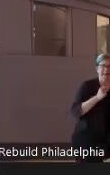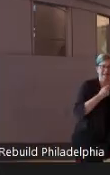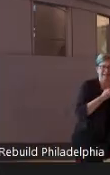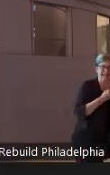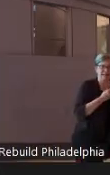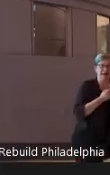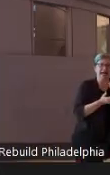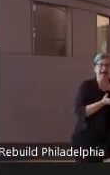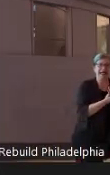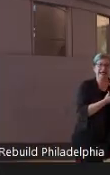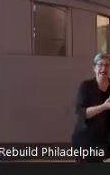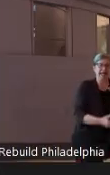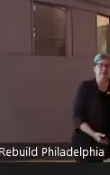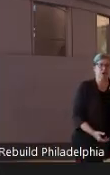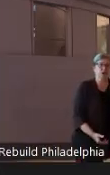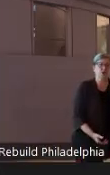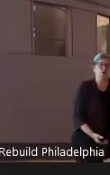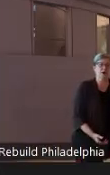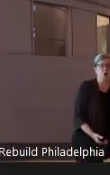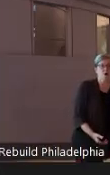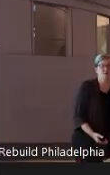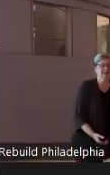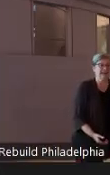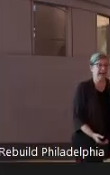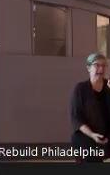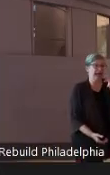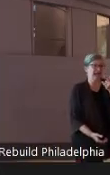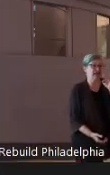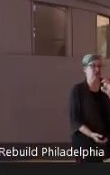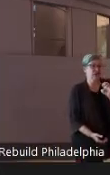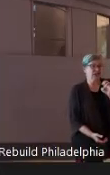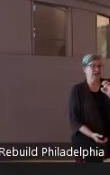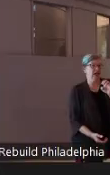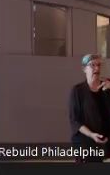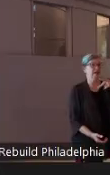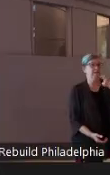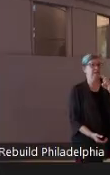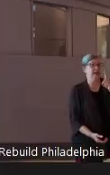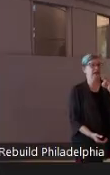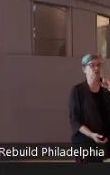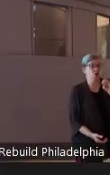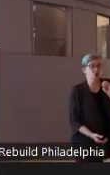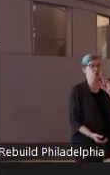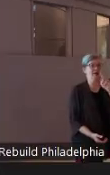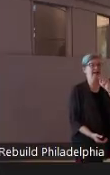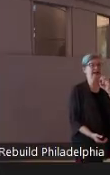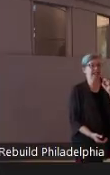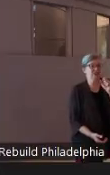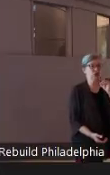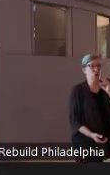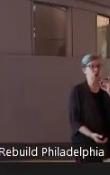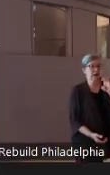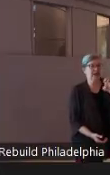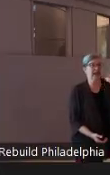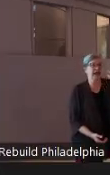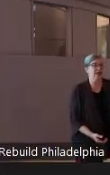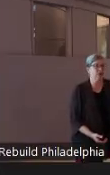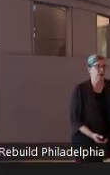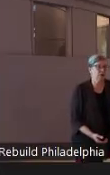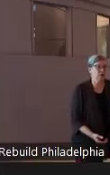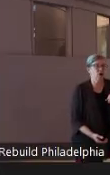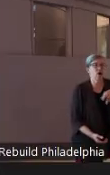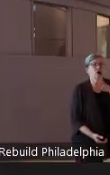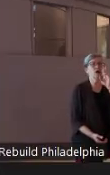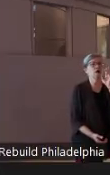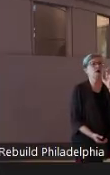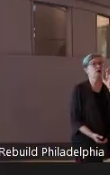the Capital Program Office, Angie Castro, Pedro Pinto, Testoni, Heather McLean,